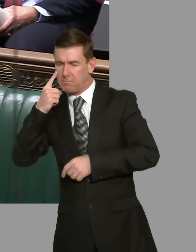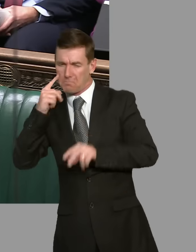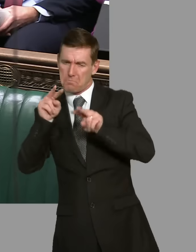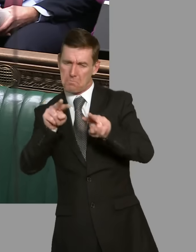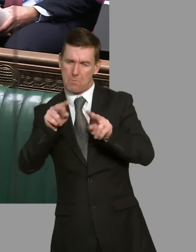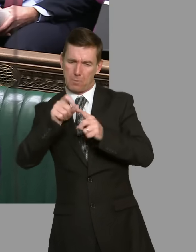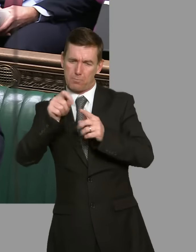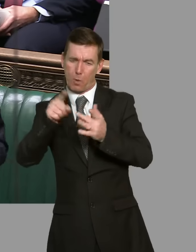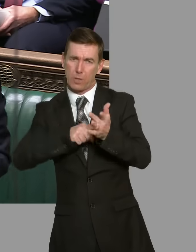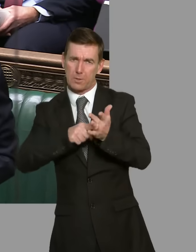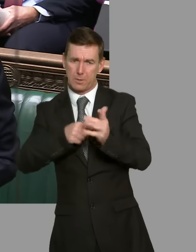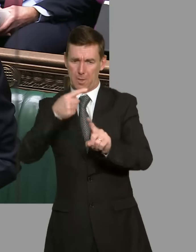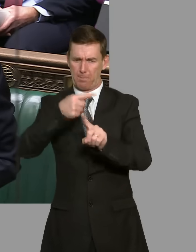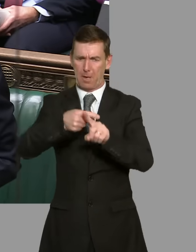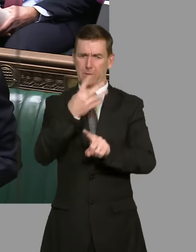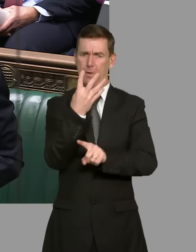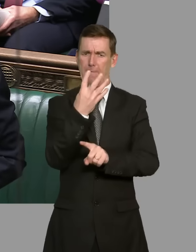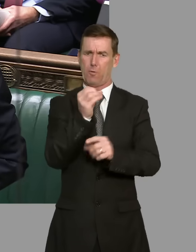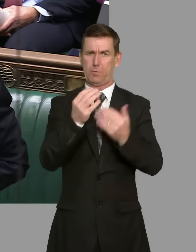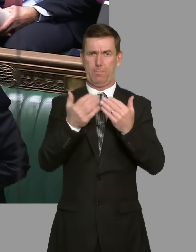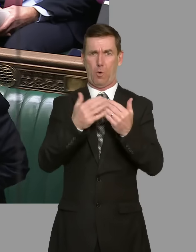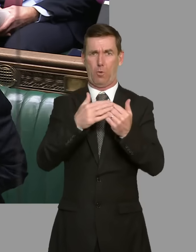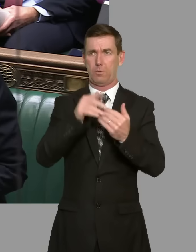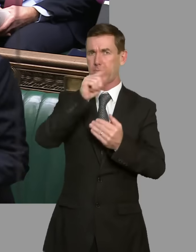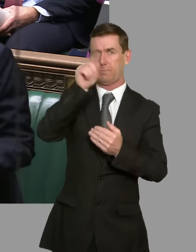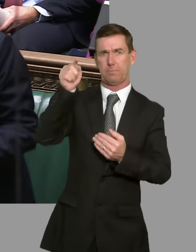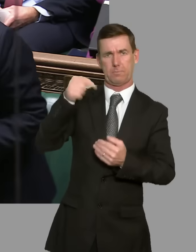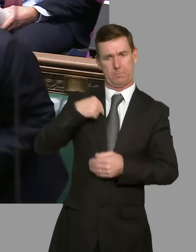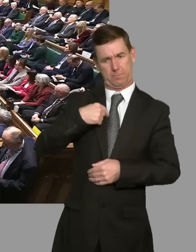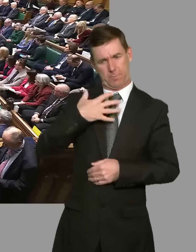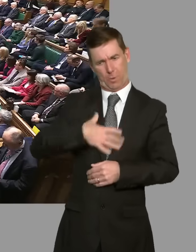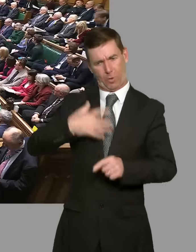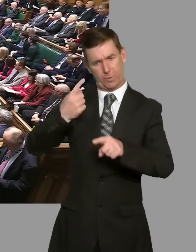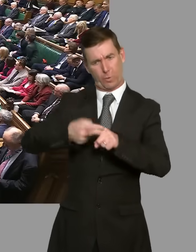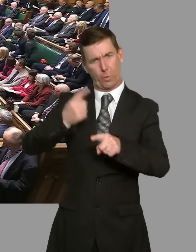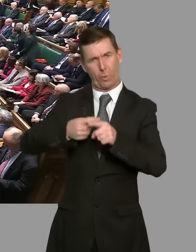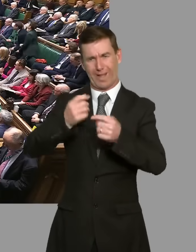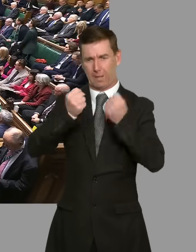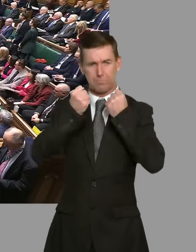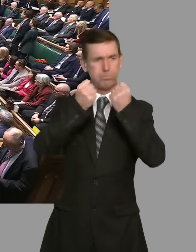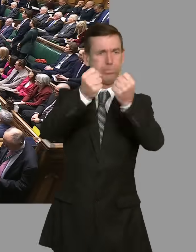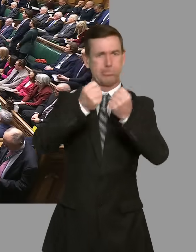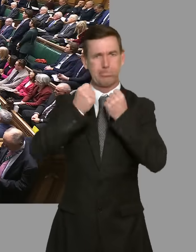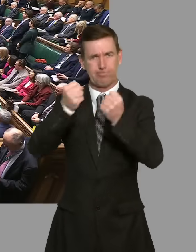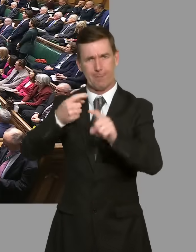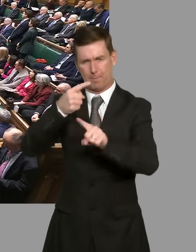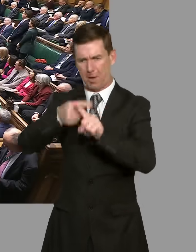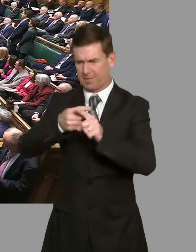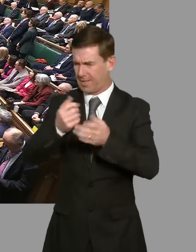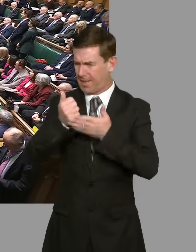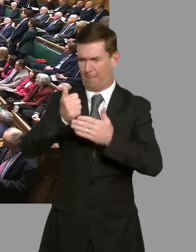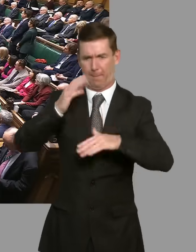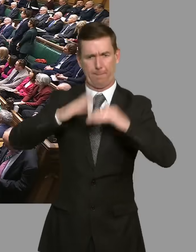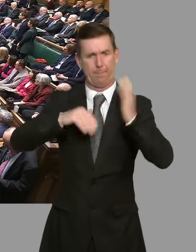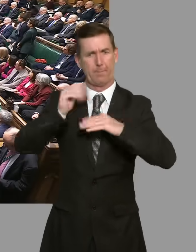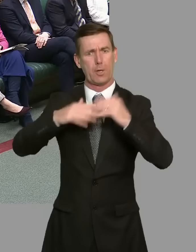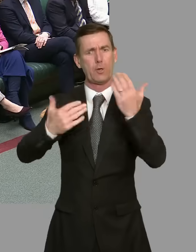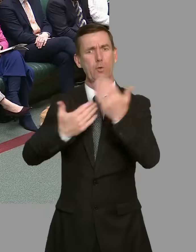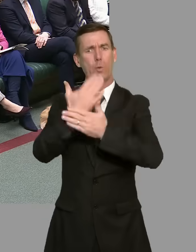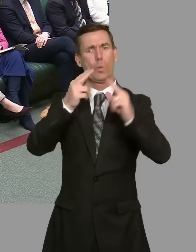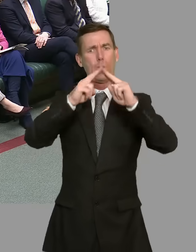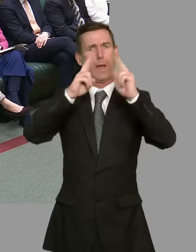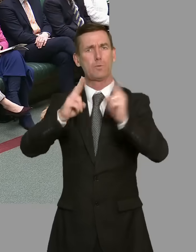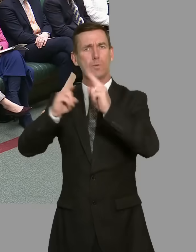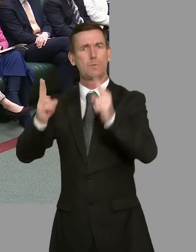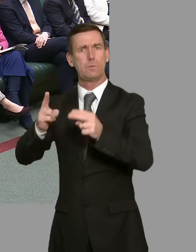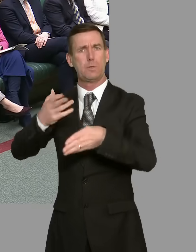deliver faster journeys and unlock new homes and jobs. Leader of the Liberal Democrats, Sir Ed Davey. Thank